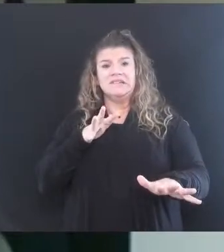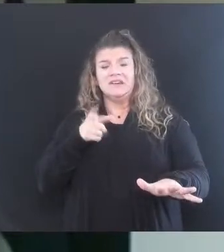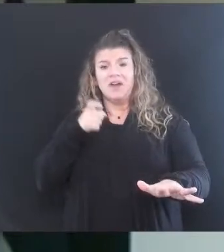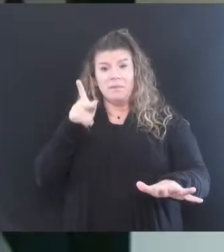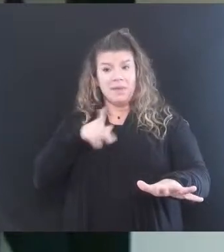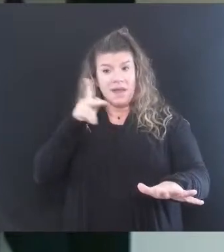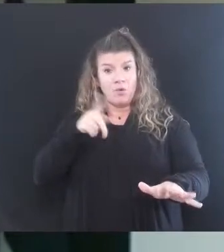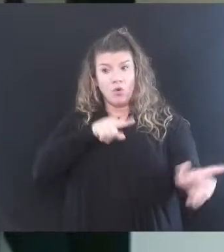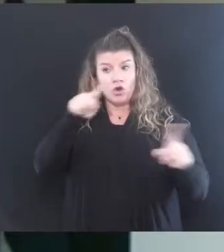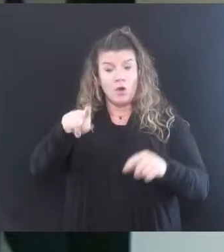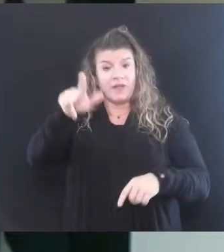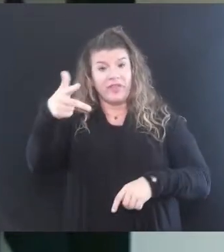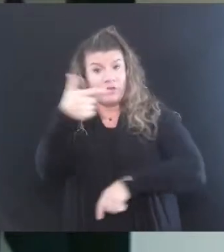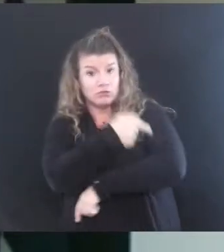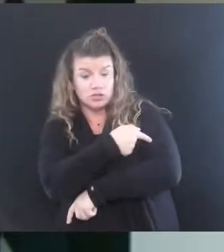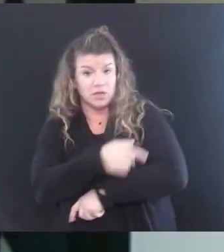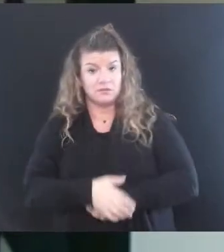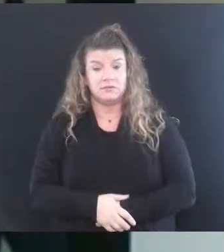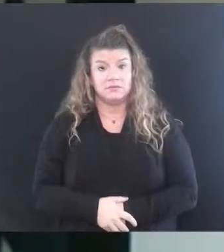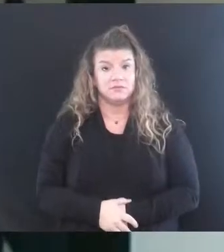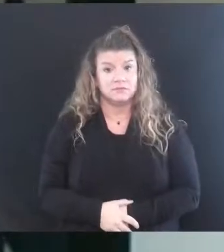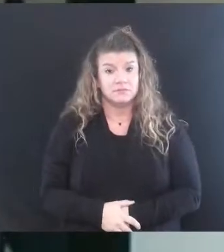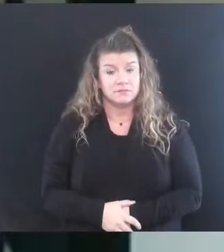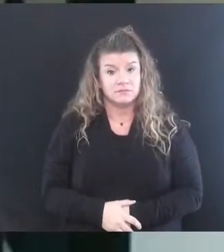the booster shot?